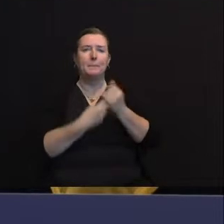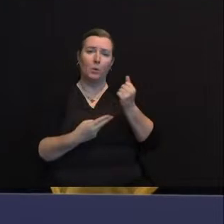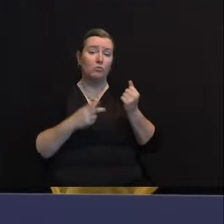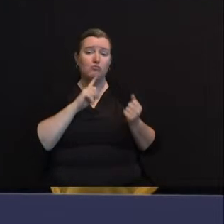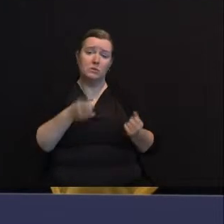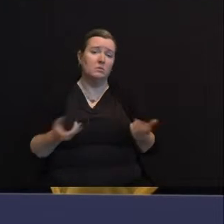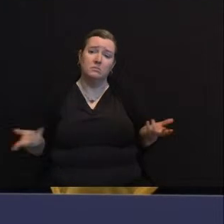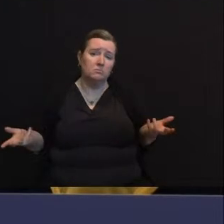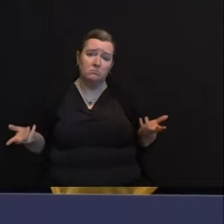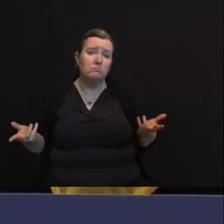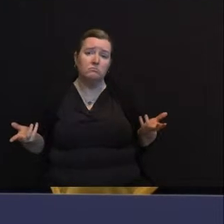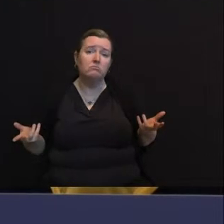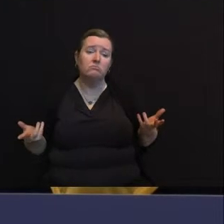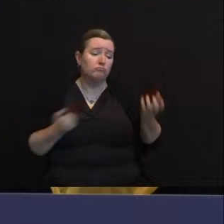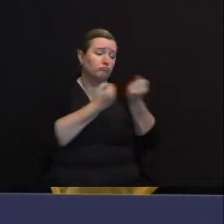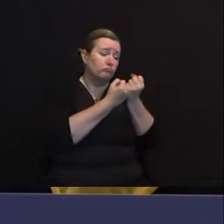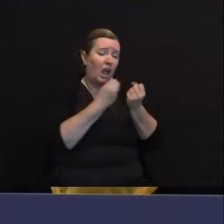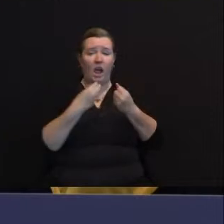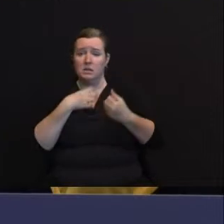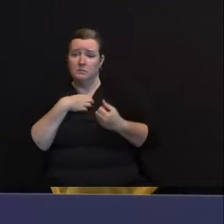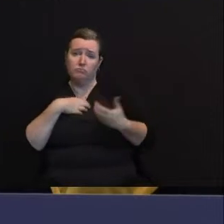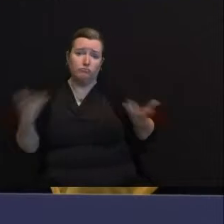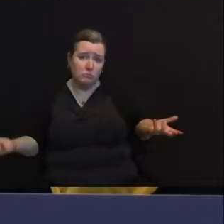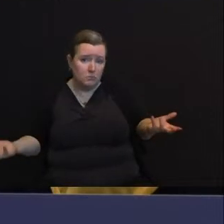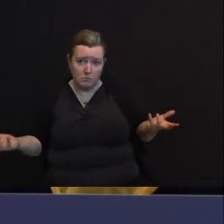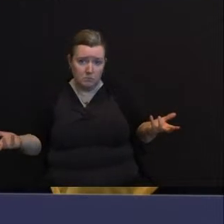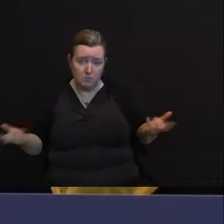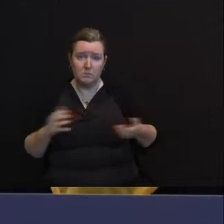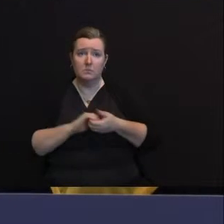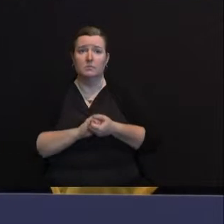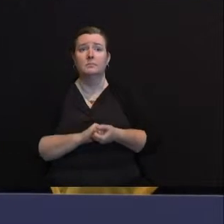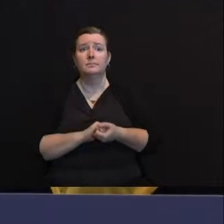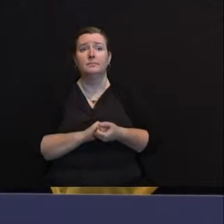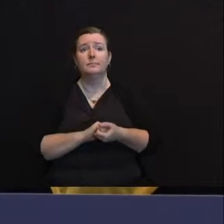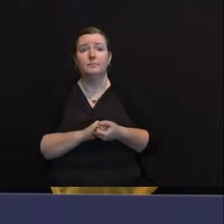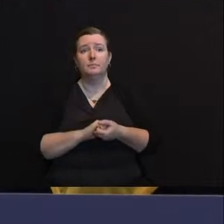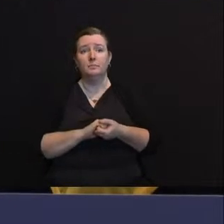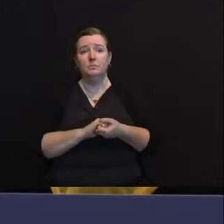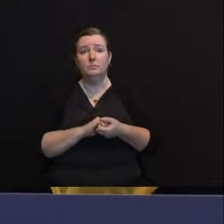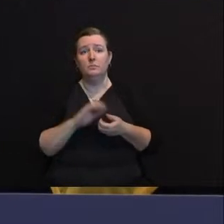Thank you. Going to come across, Brendan.